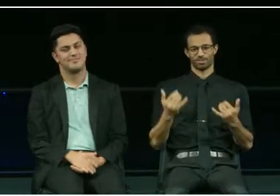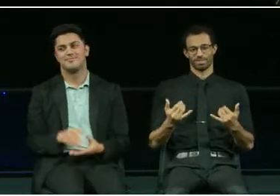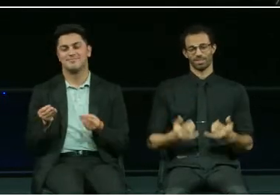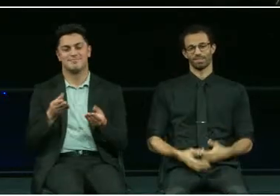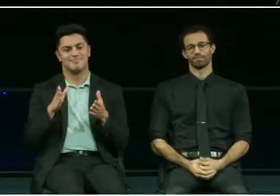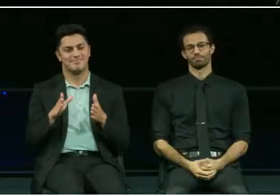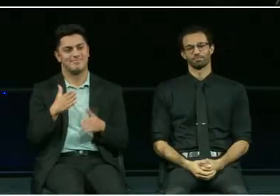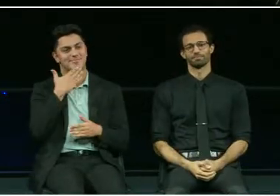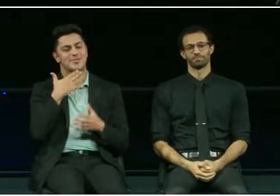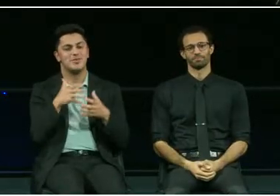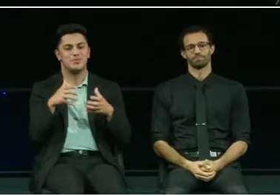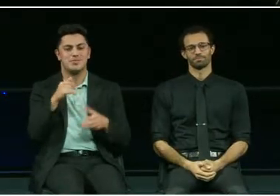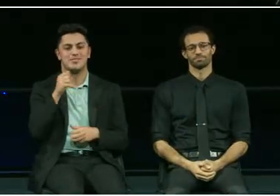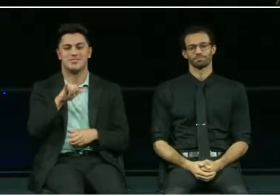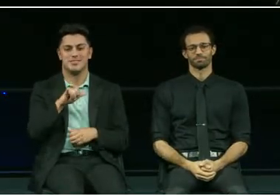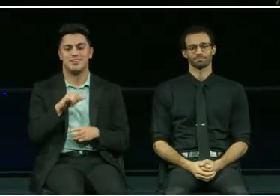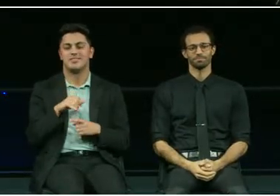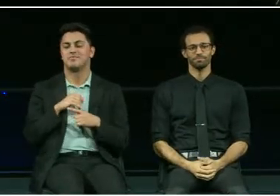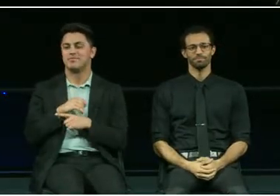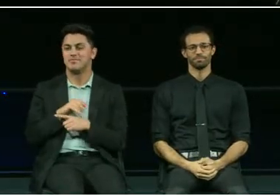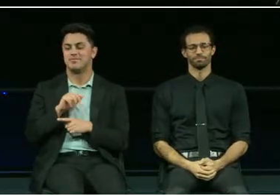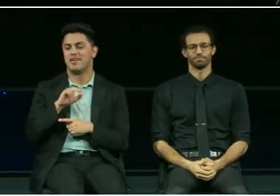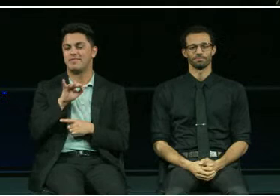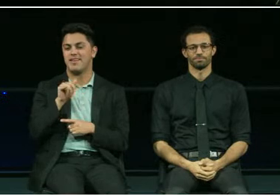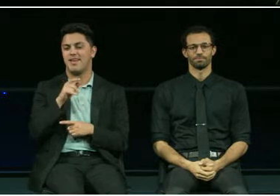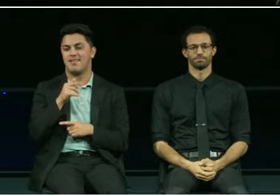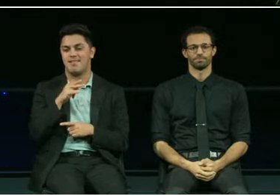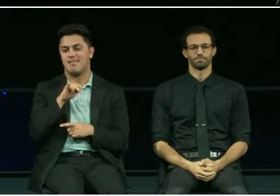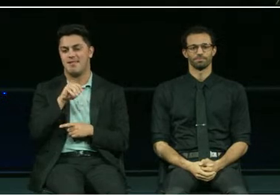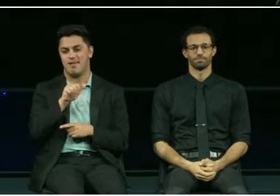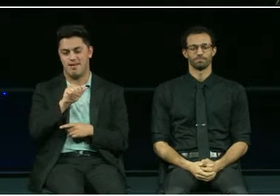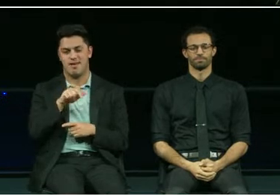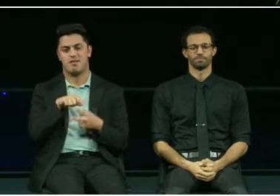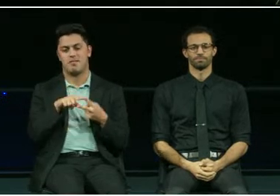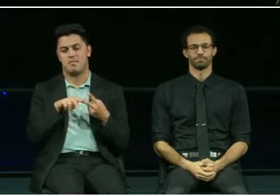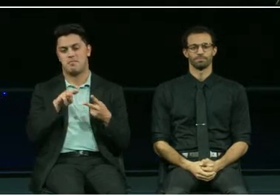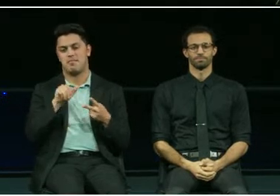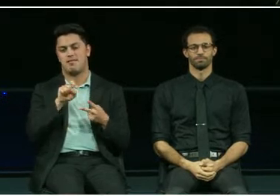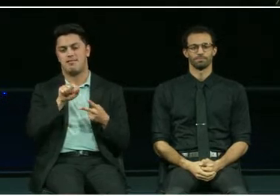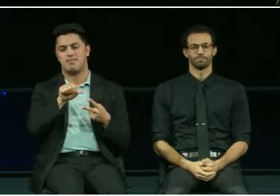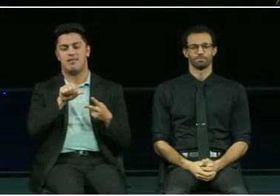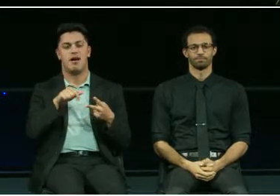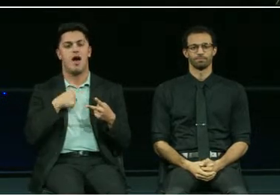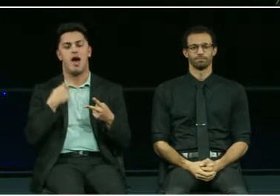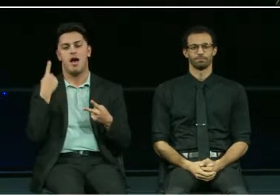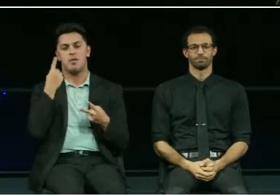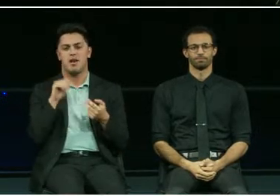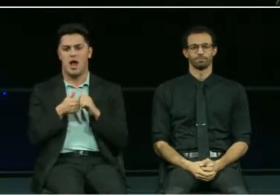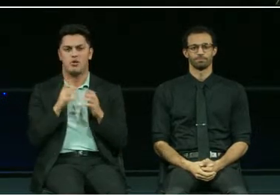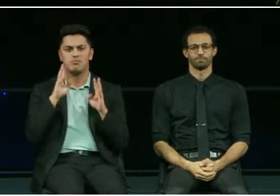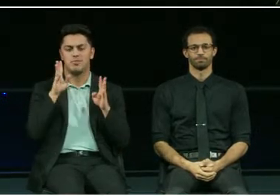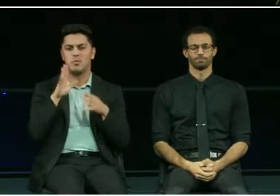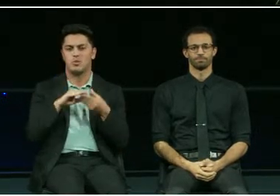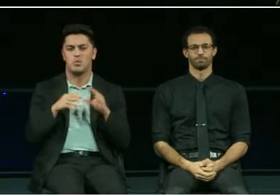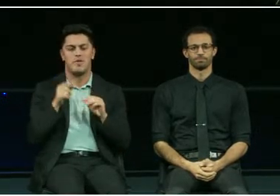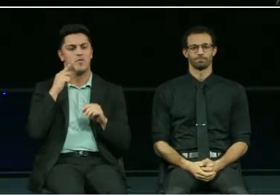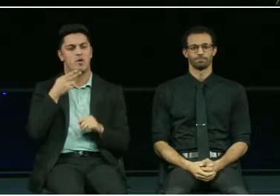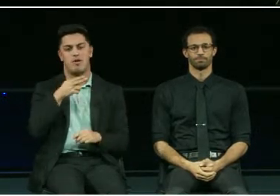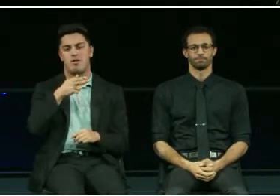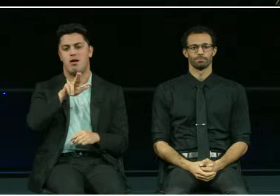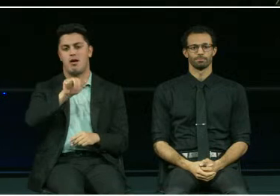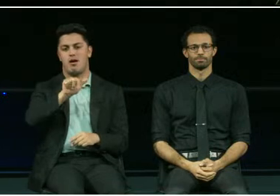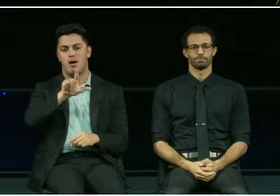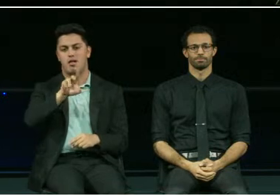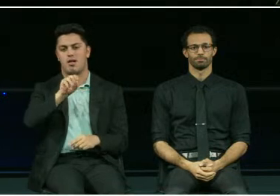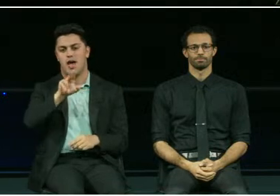Thank you so much, Jay. And Evgenia and Maxim, I would love to hear about how you came upon the story for HAULOUT. Yeah,